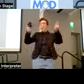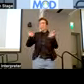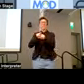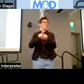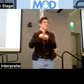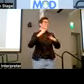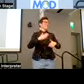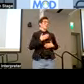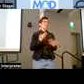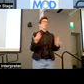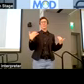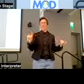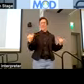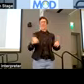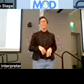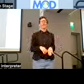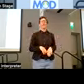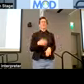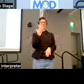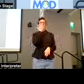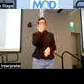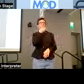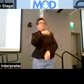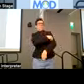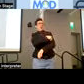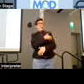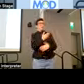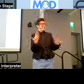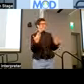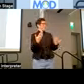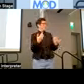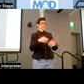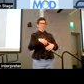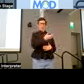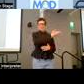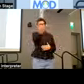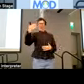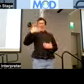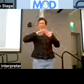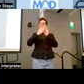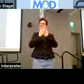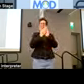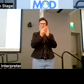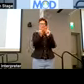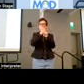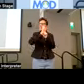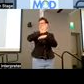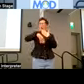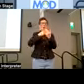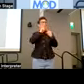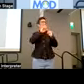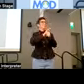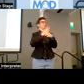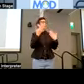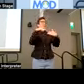you as part of this event. It's a really powerful feeling to be here surrounded by a community of people committed to accessibility